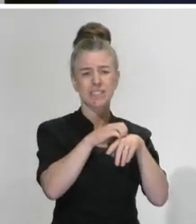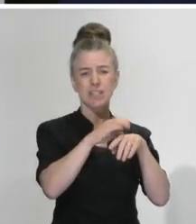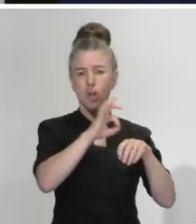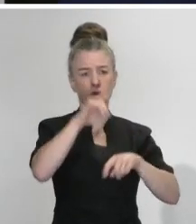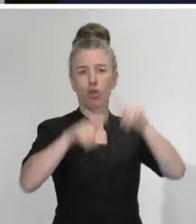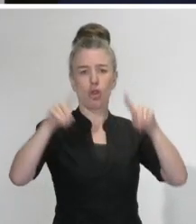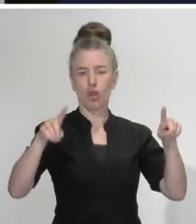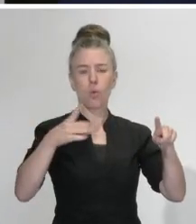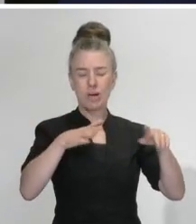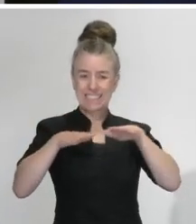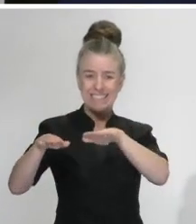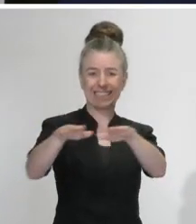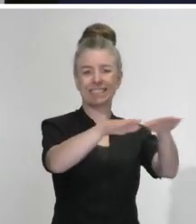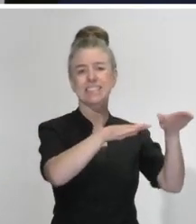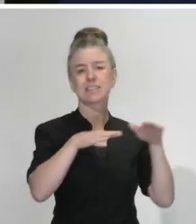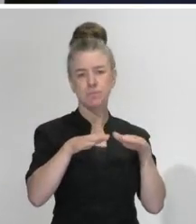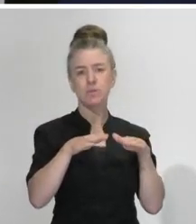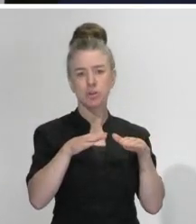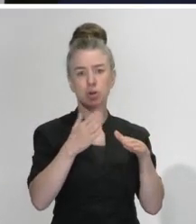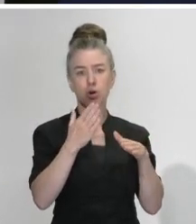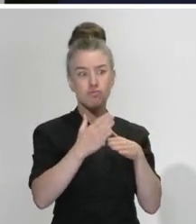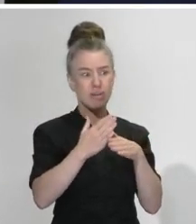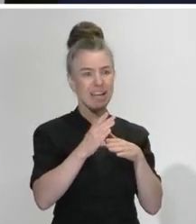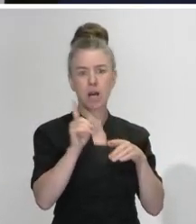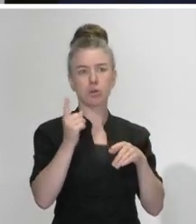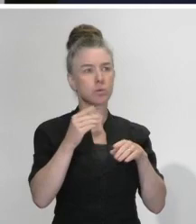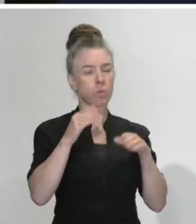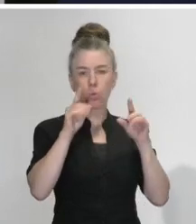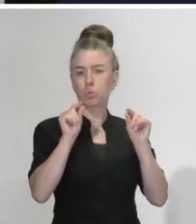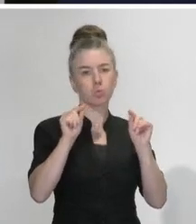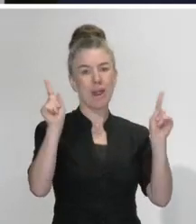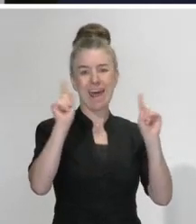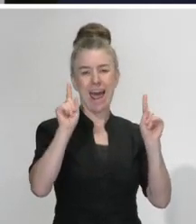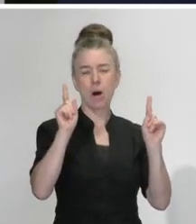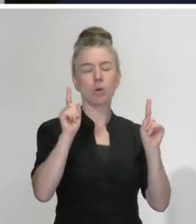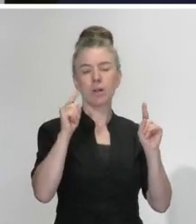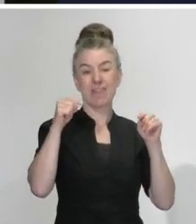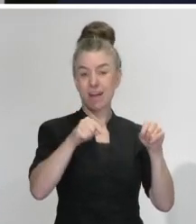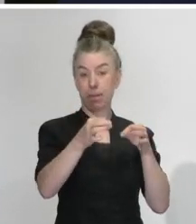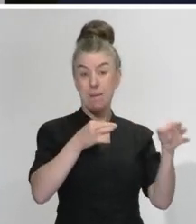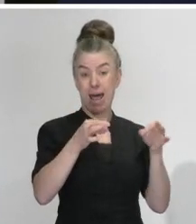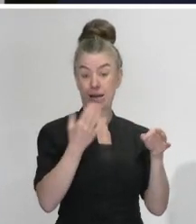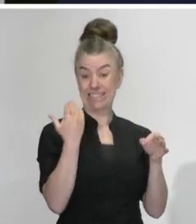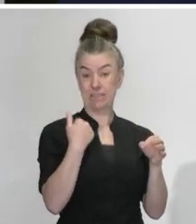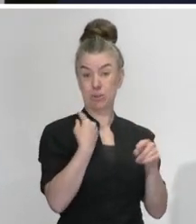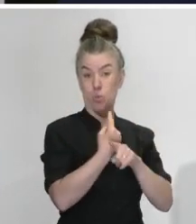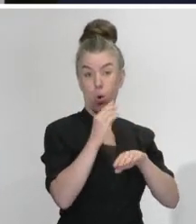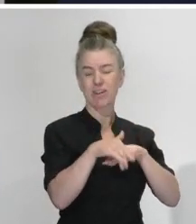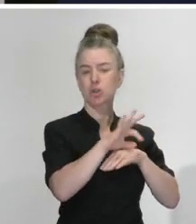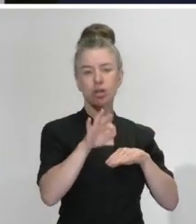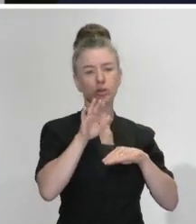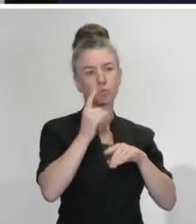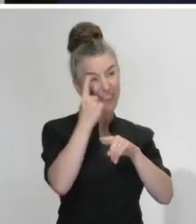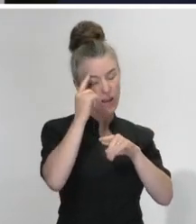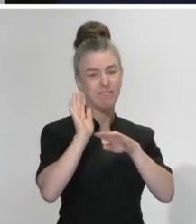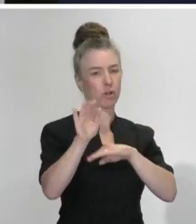response effort. So it's acknowledging what the actions are now rather than being future focused about what might end up happening.